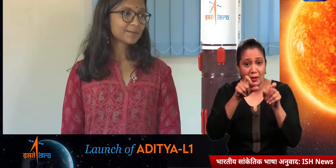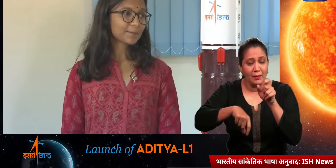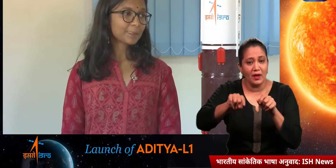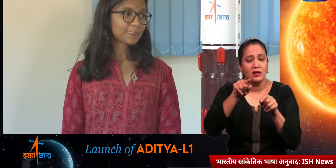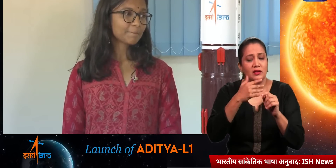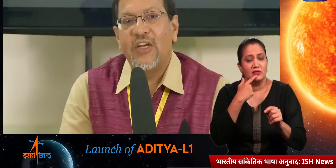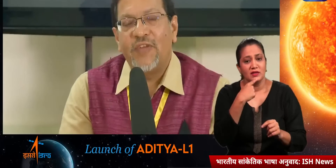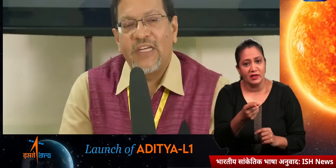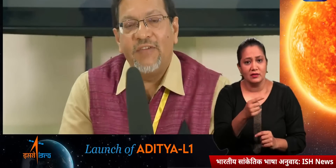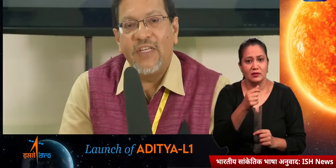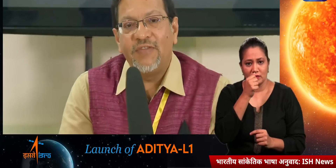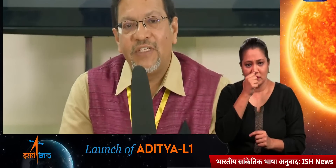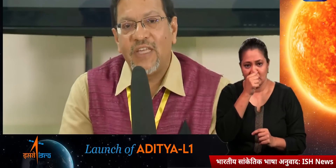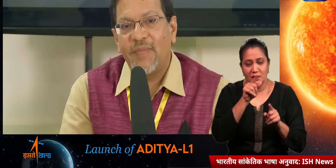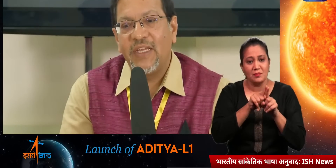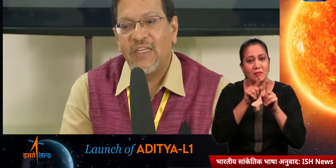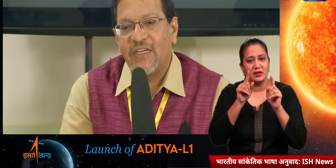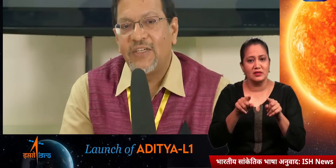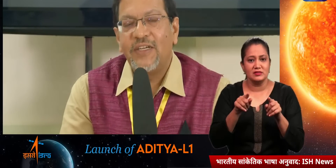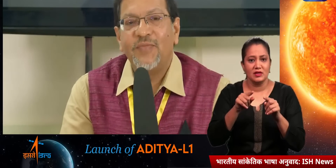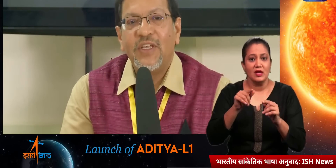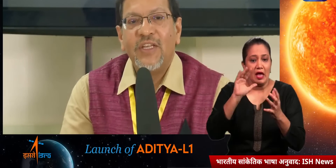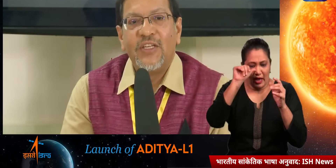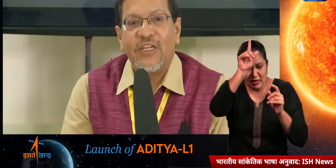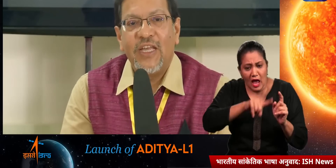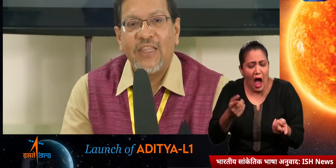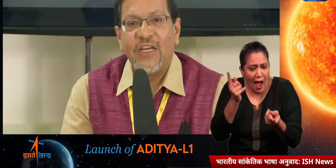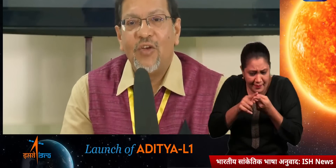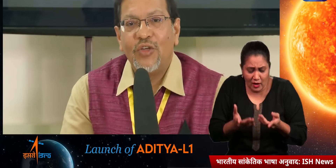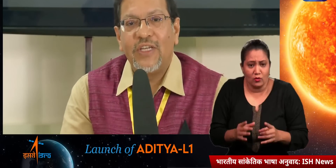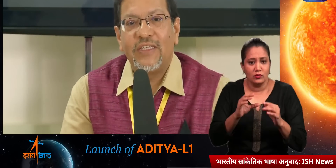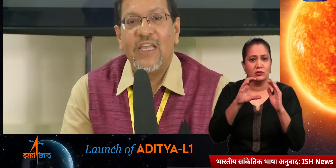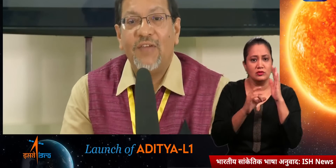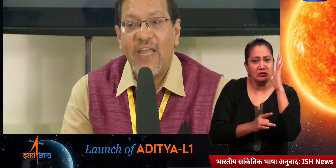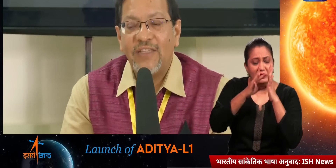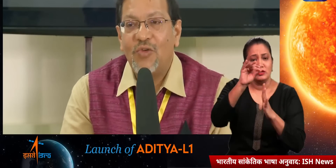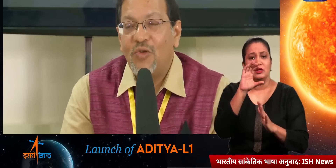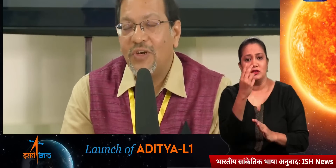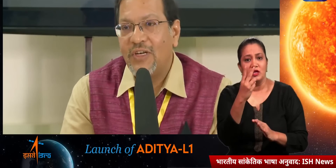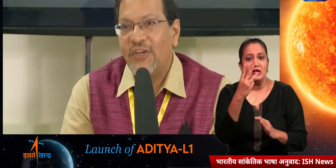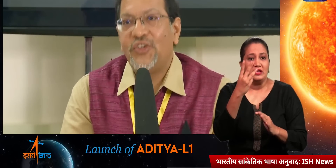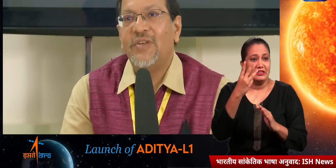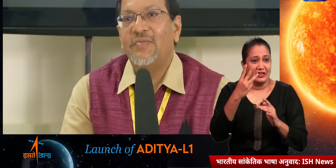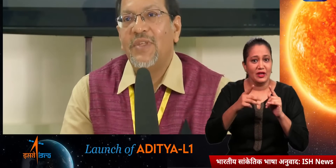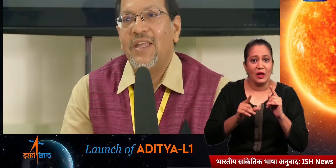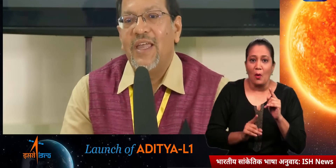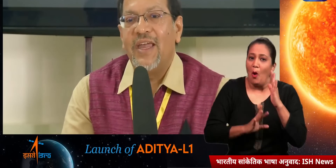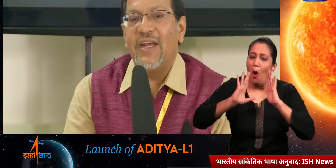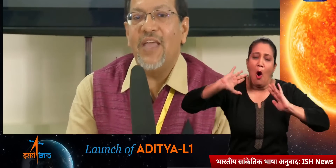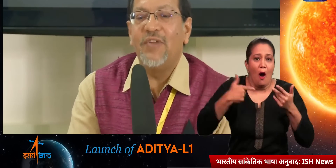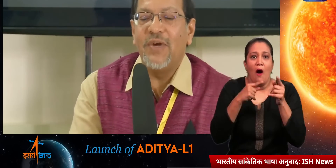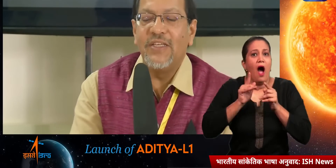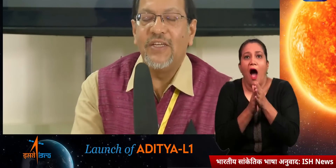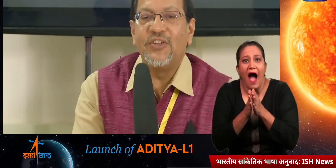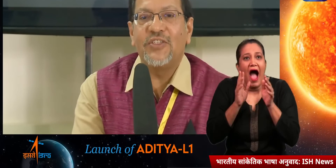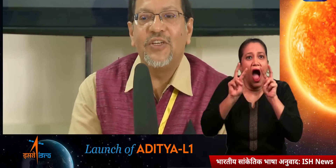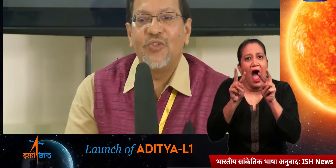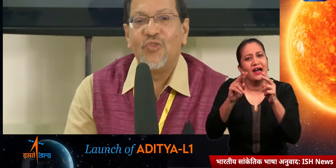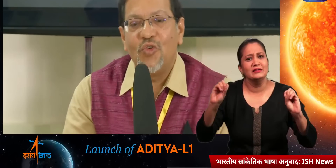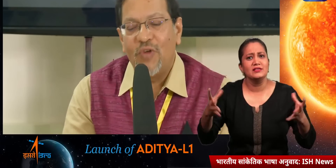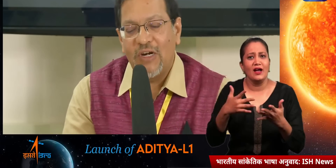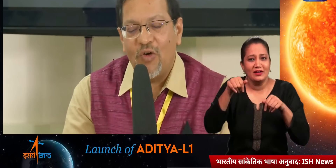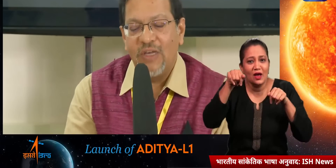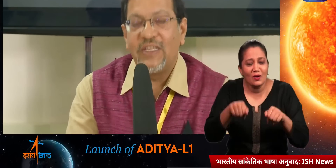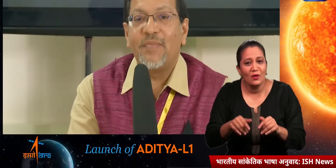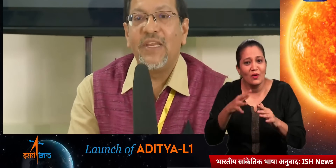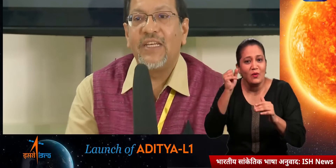told about this kind of activities which is happening in the country. Chandrayaan 3 launch has galvanized the whole nation, and everybody is interested to